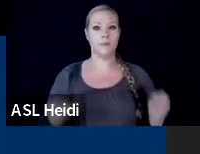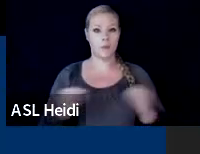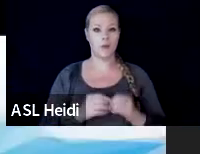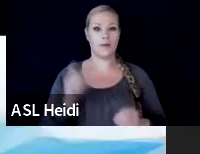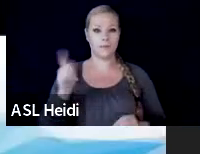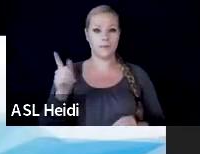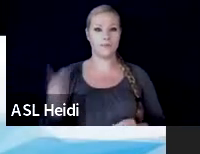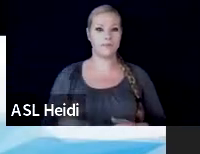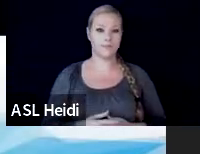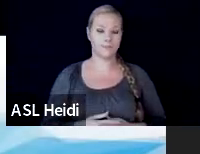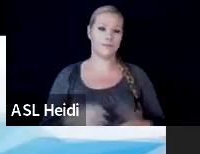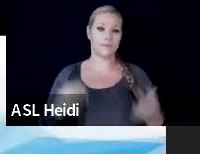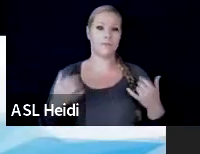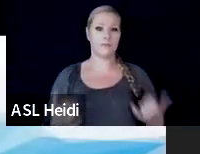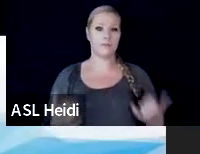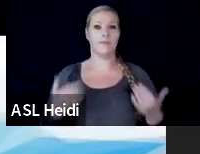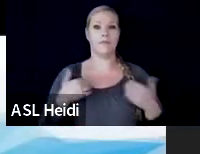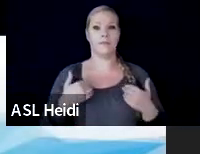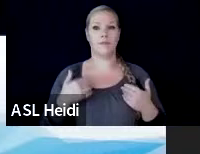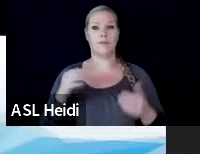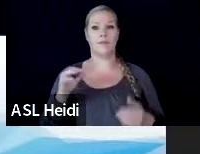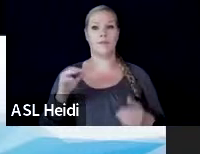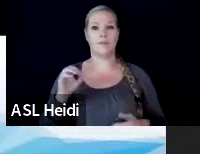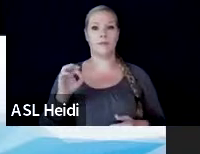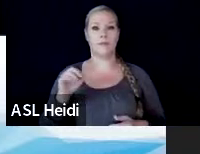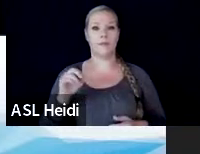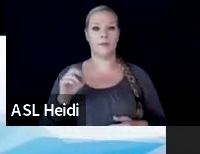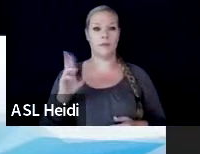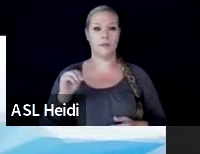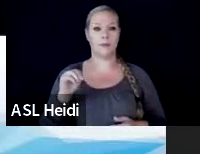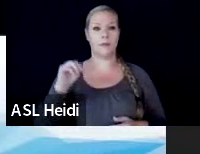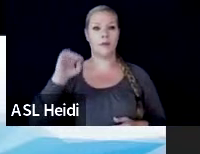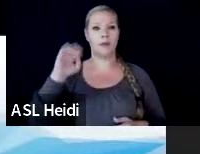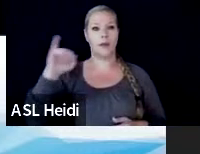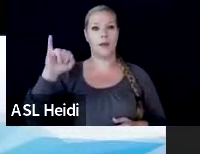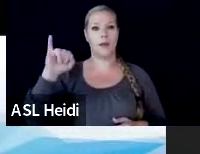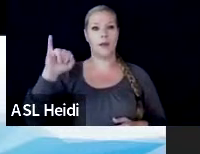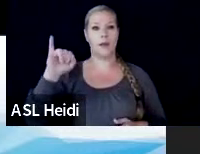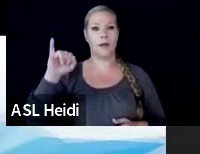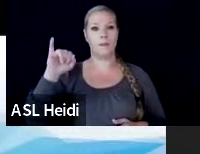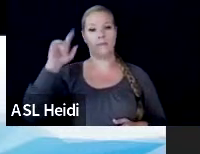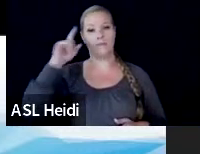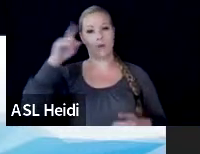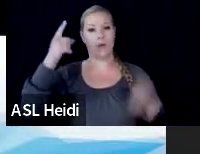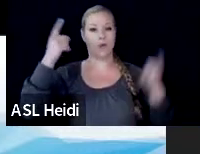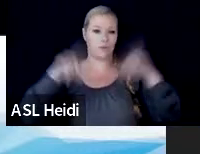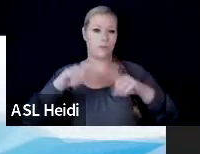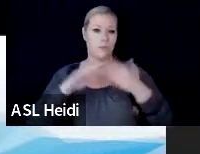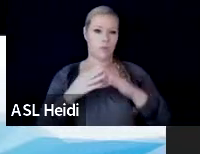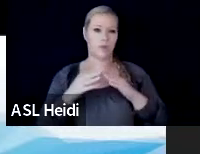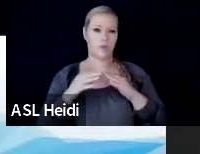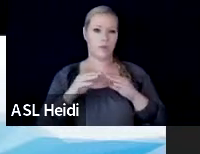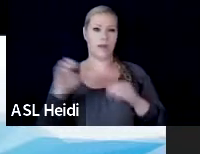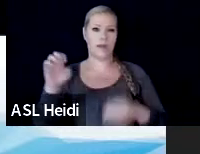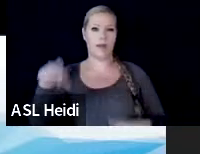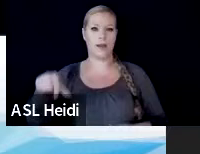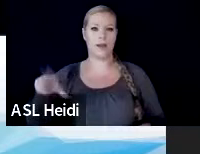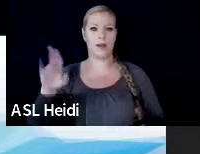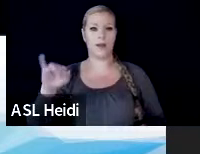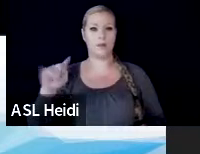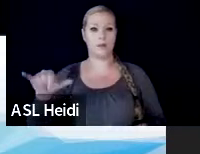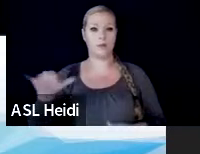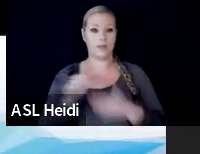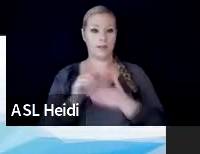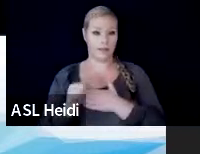have Program Equity Lead Jake Ward to talk about the Community Benefits Agreement development process. So Jake.